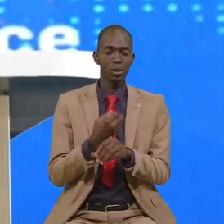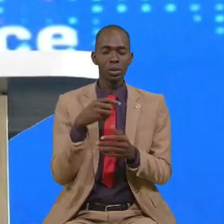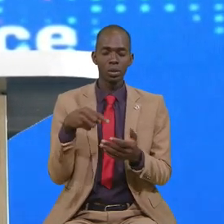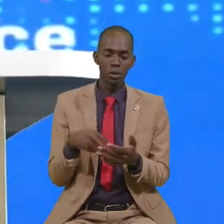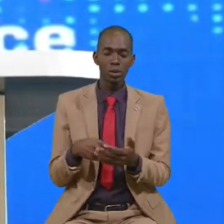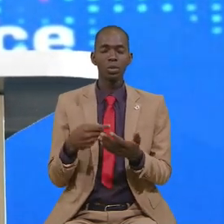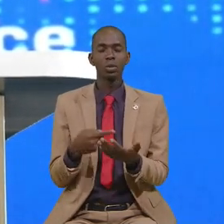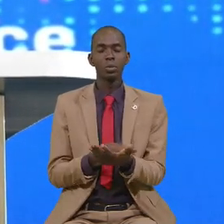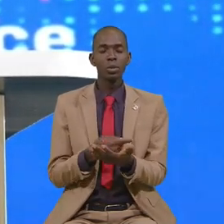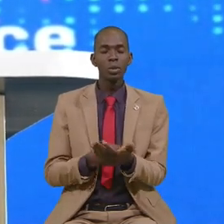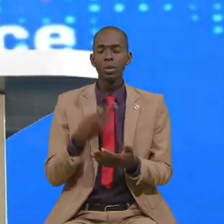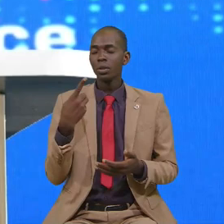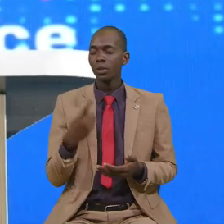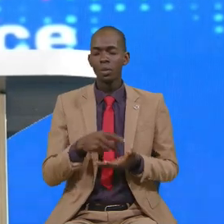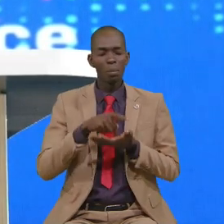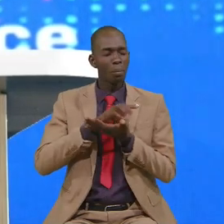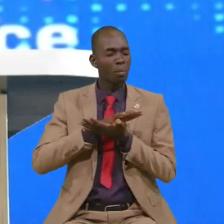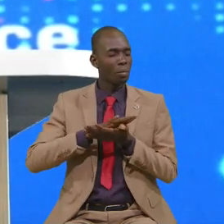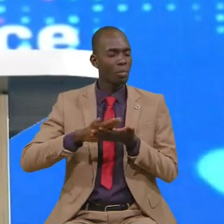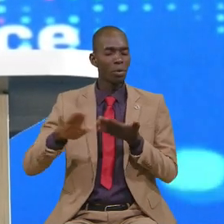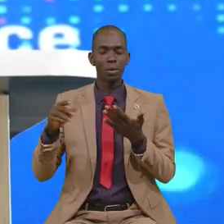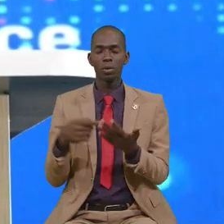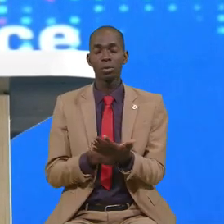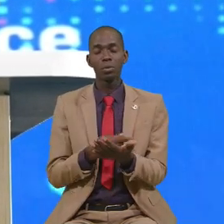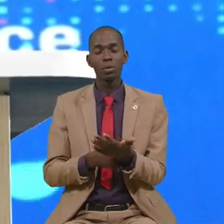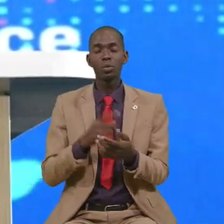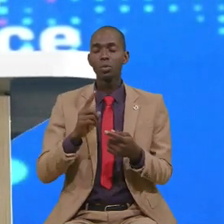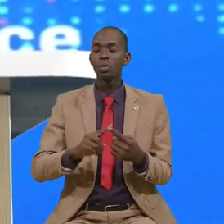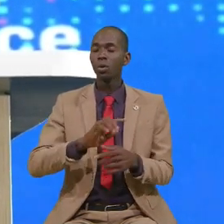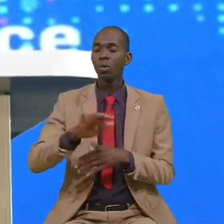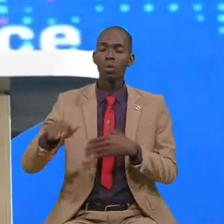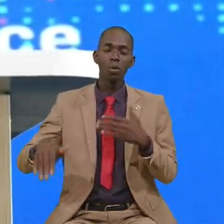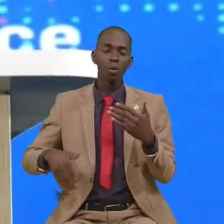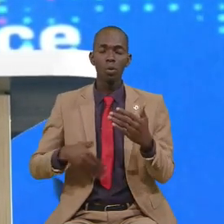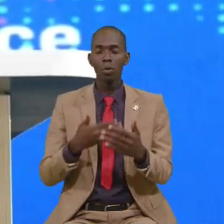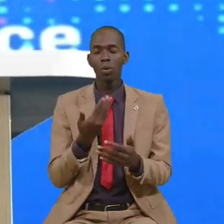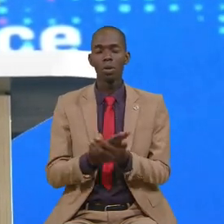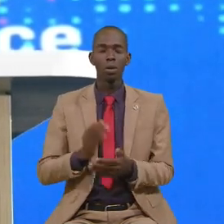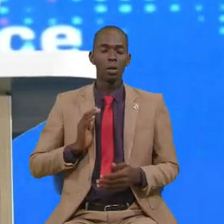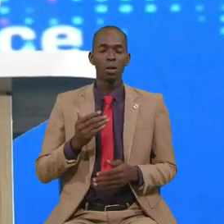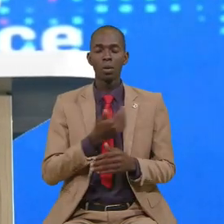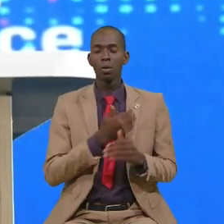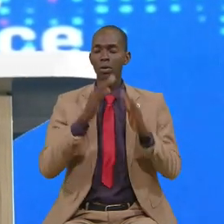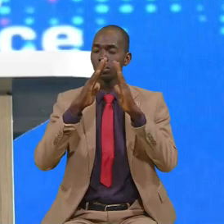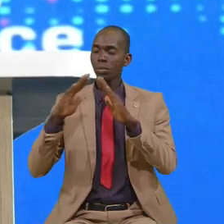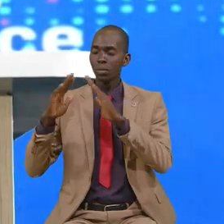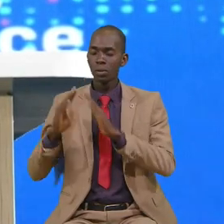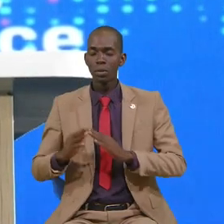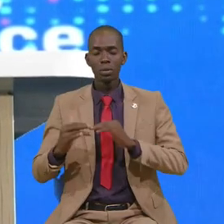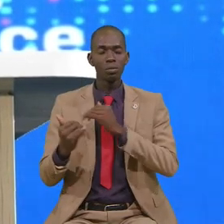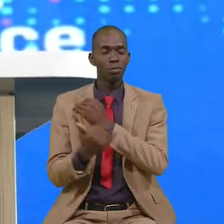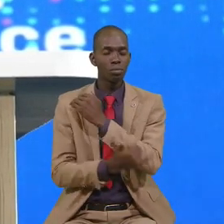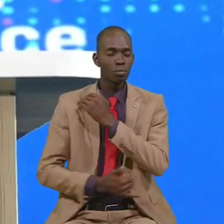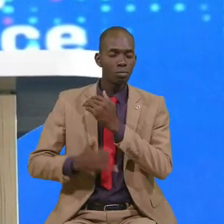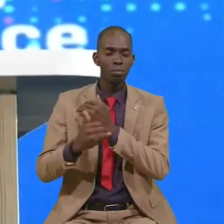the pure gospel, to the rest of our community, our country, our world,